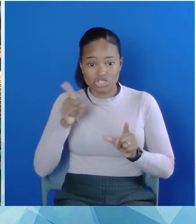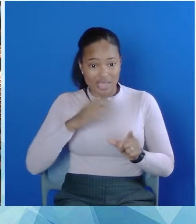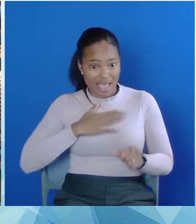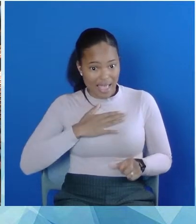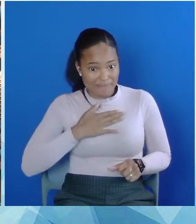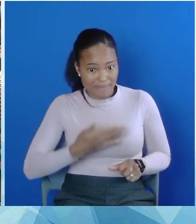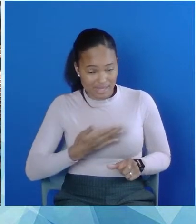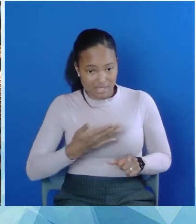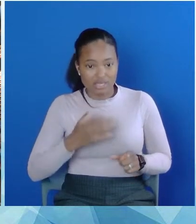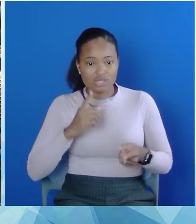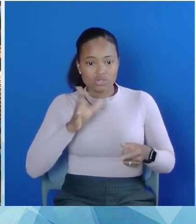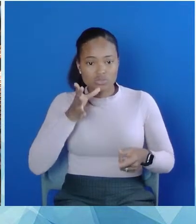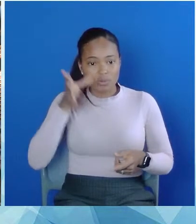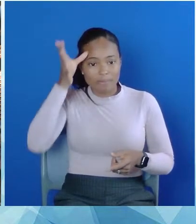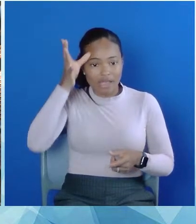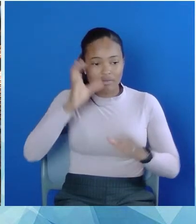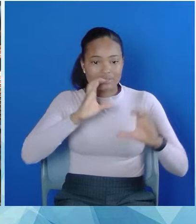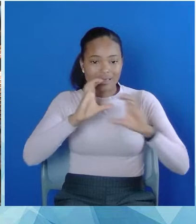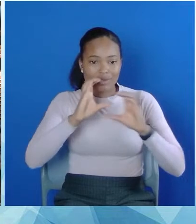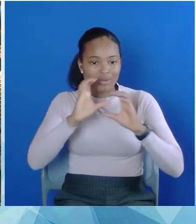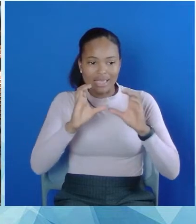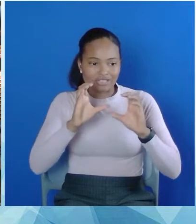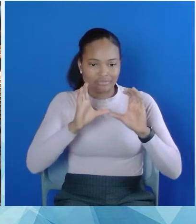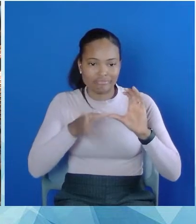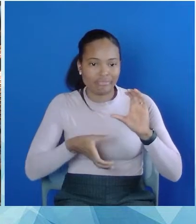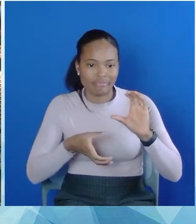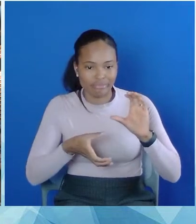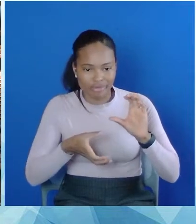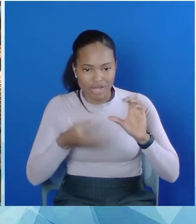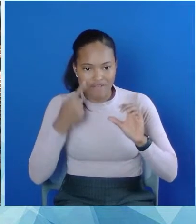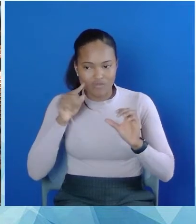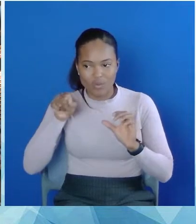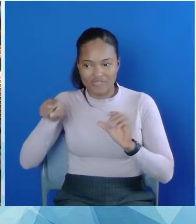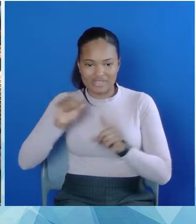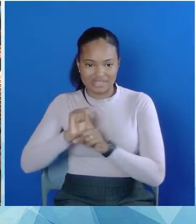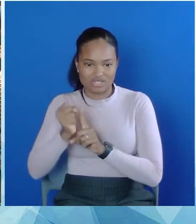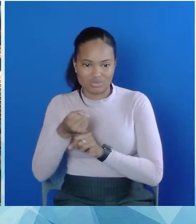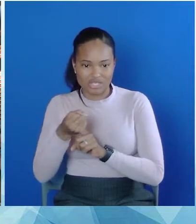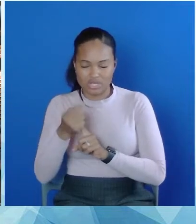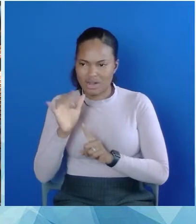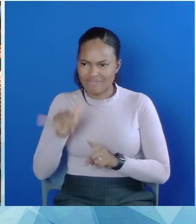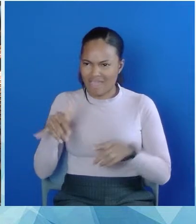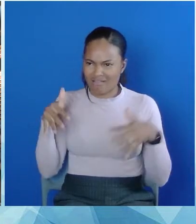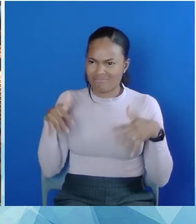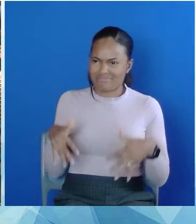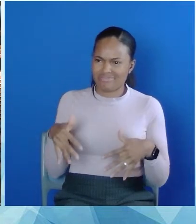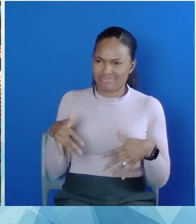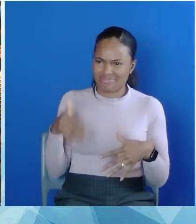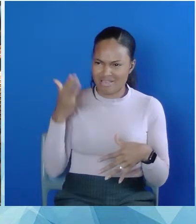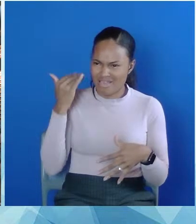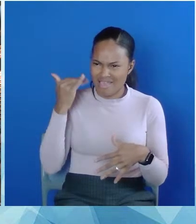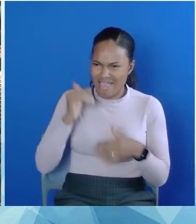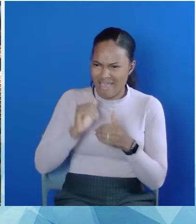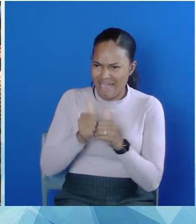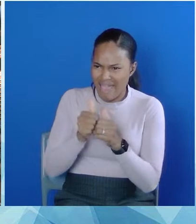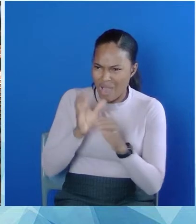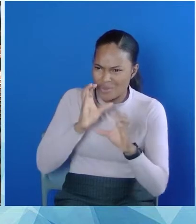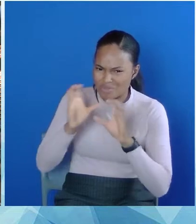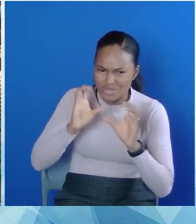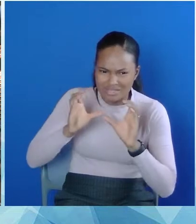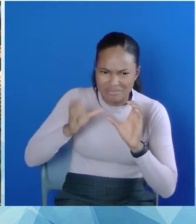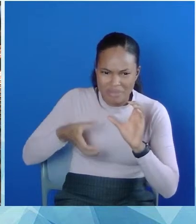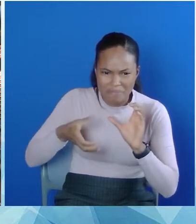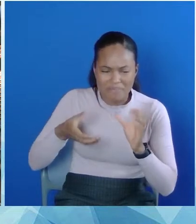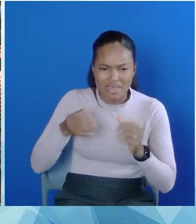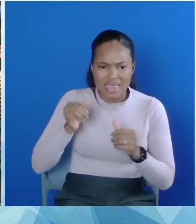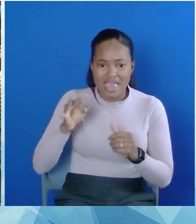parents that communication fell through the cracks on this, which blows my mind. There was no way that communication fell through the cracks when we emailed her